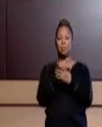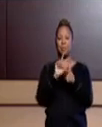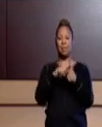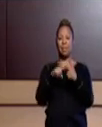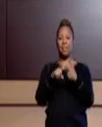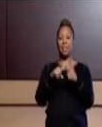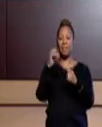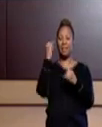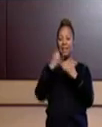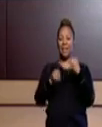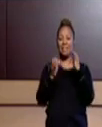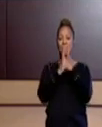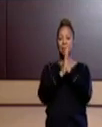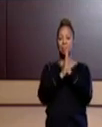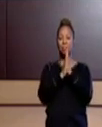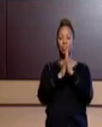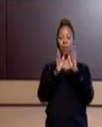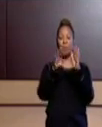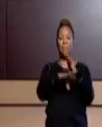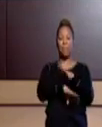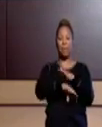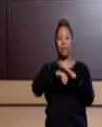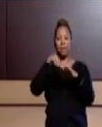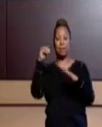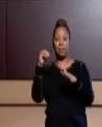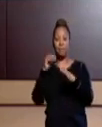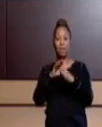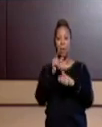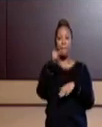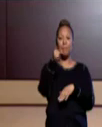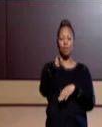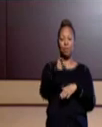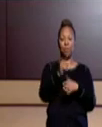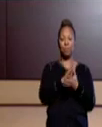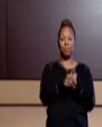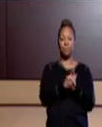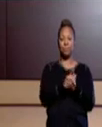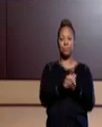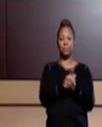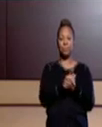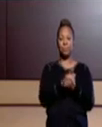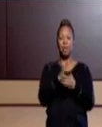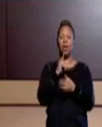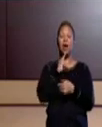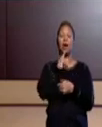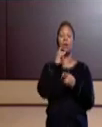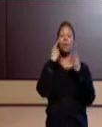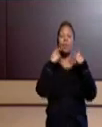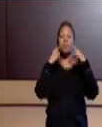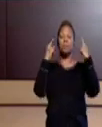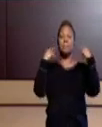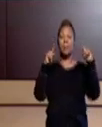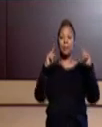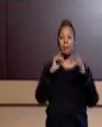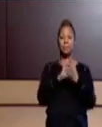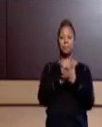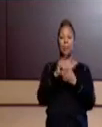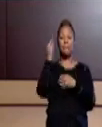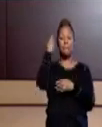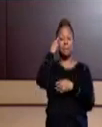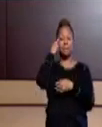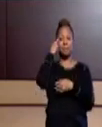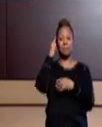In the last minute, I'll pray you out. But I want you to know that you are going to make it through this,